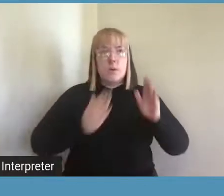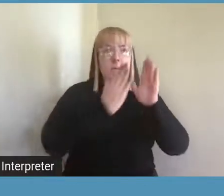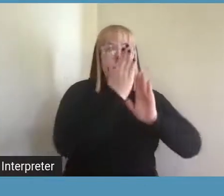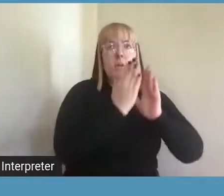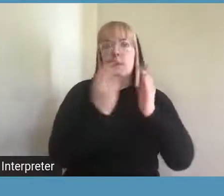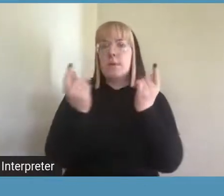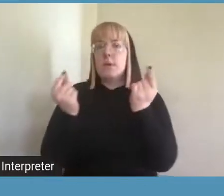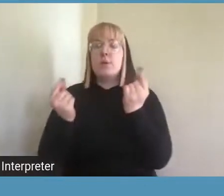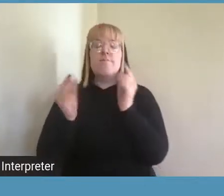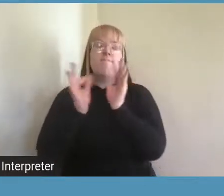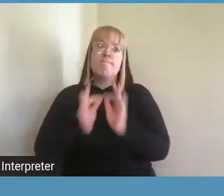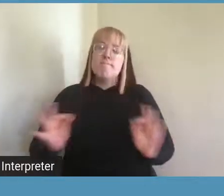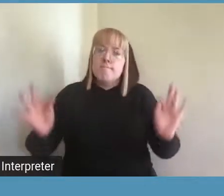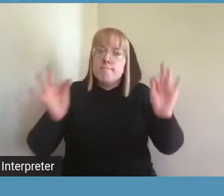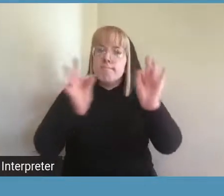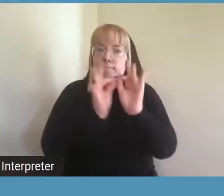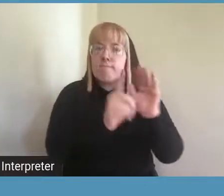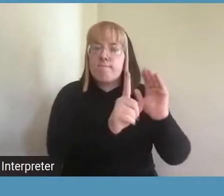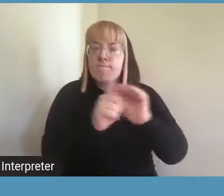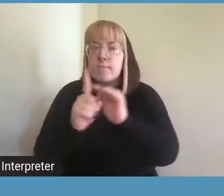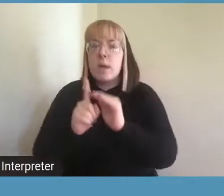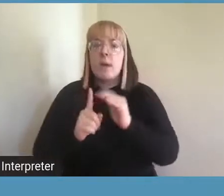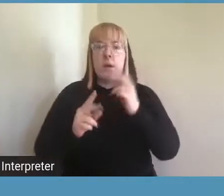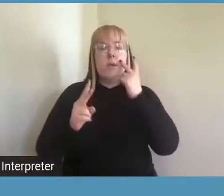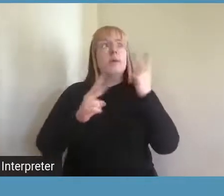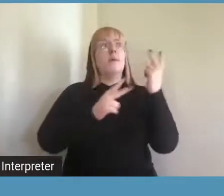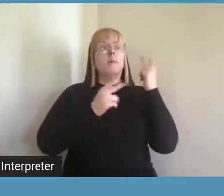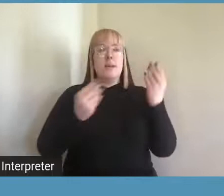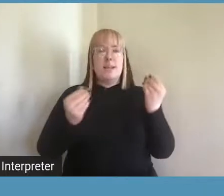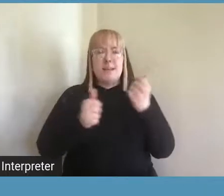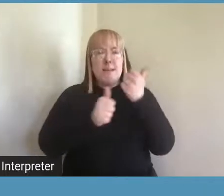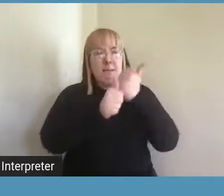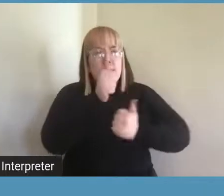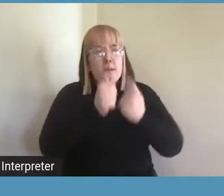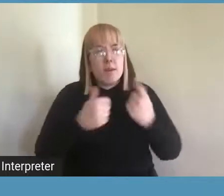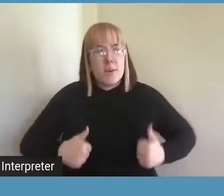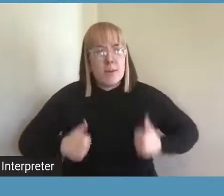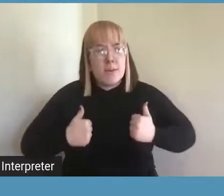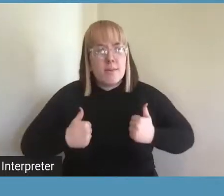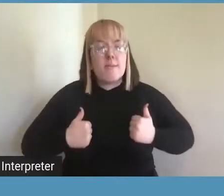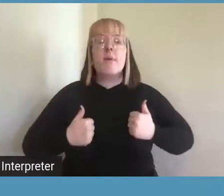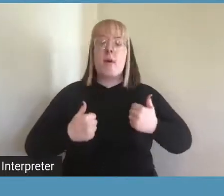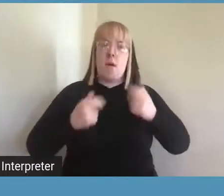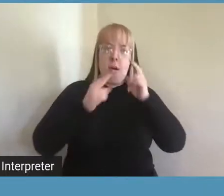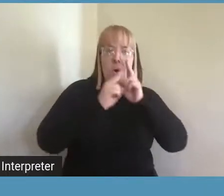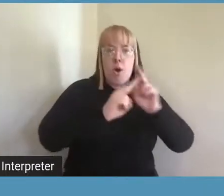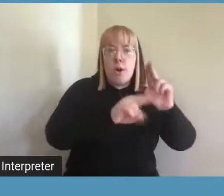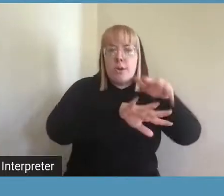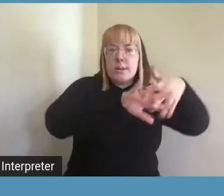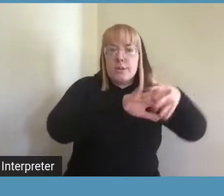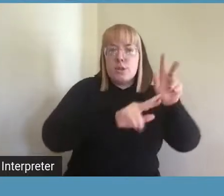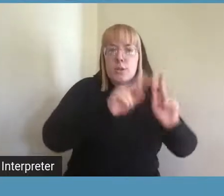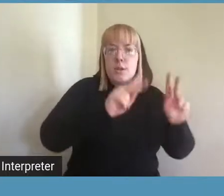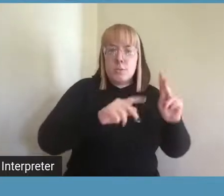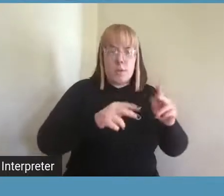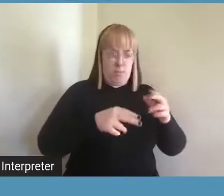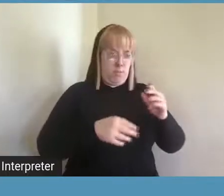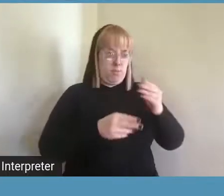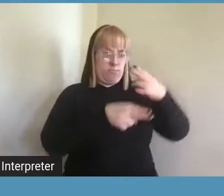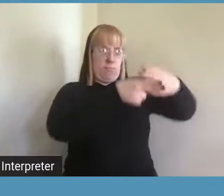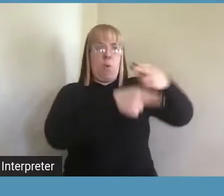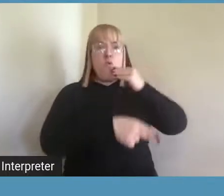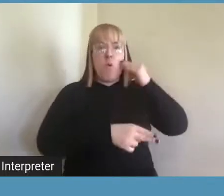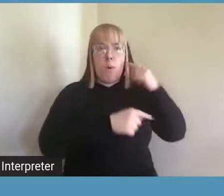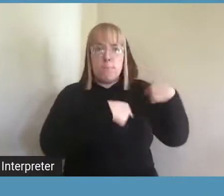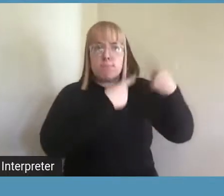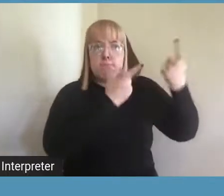place, it is important to reflect on the land we each occupy and honor the indigenous people who have called it home. Today, I